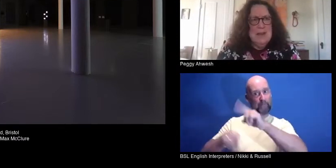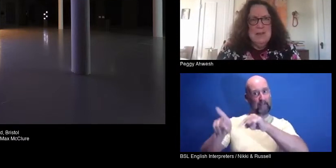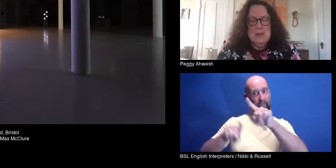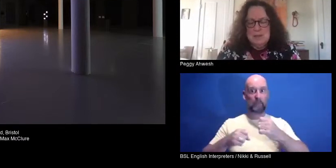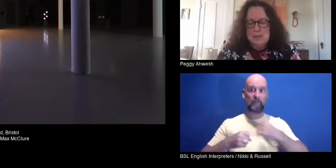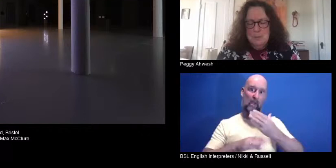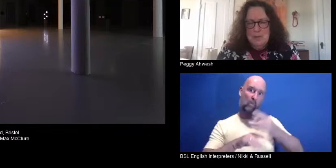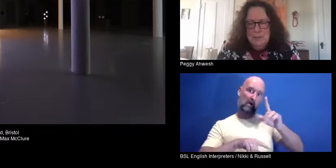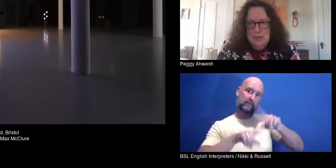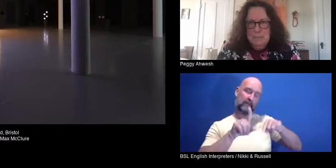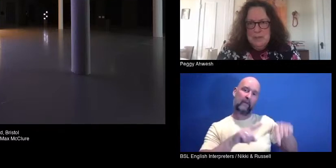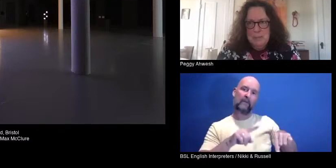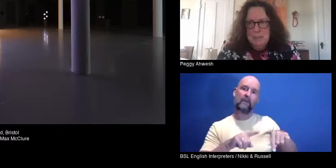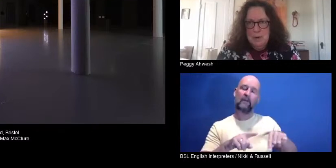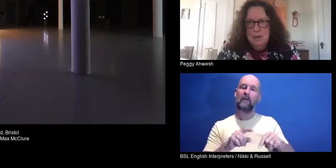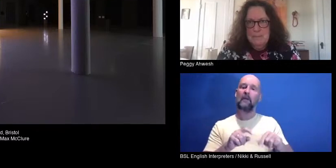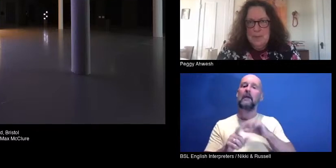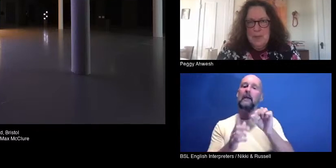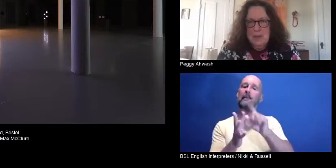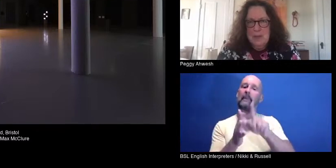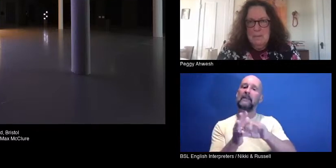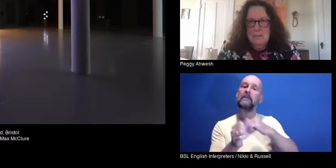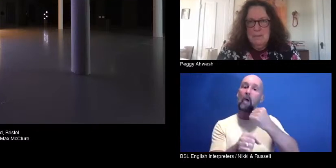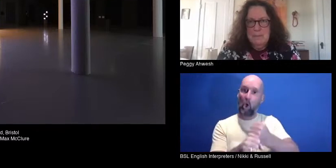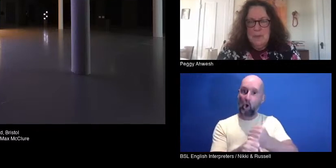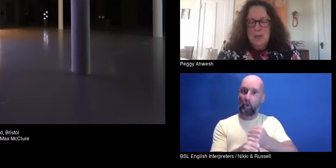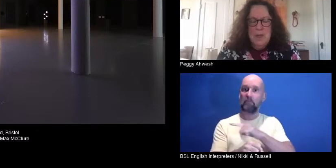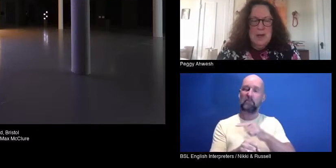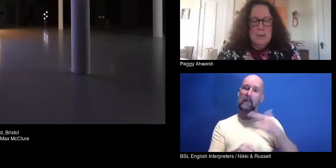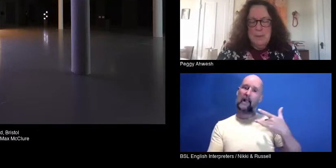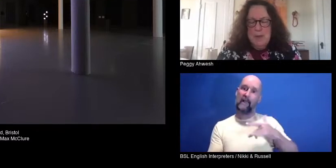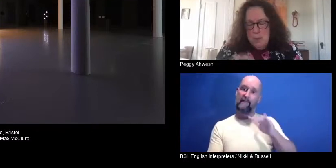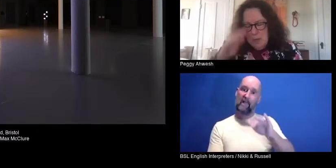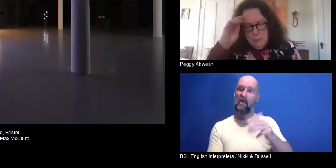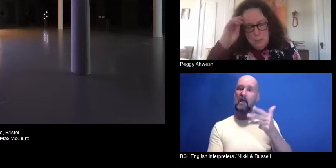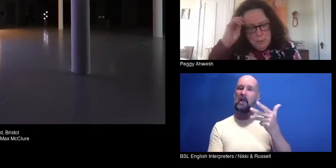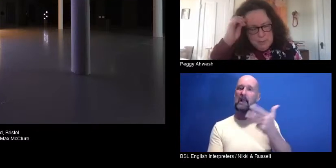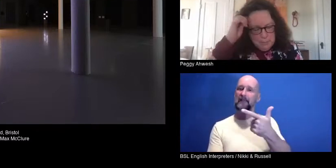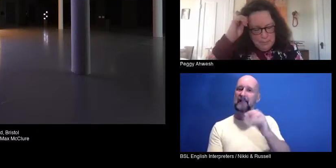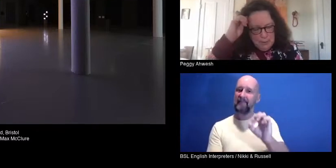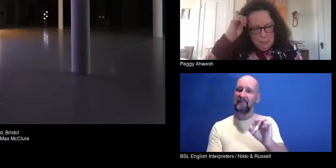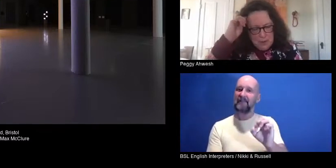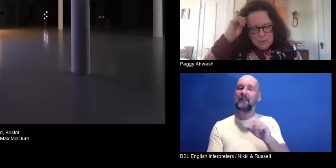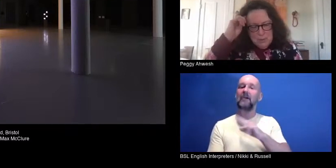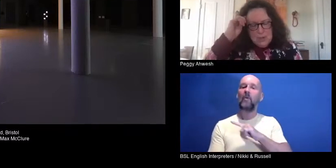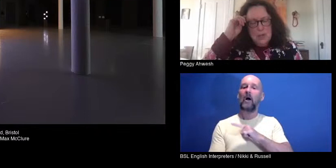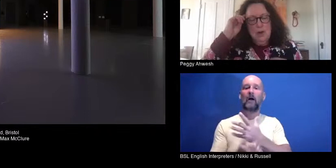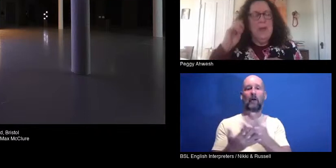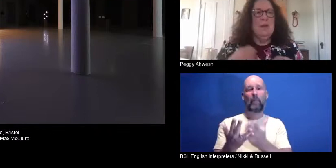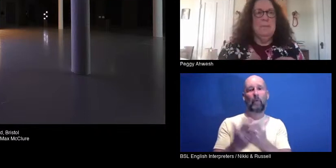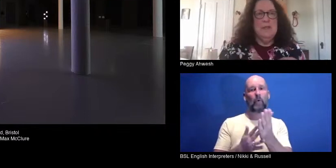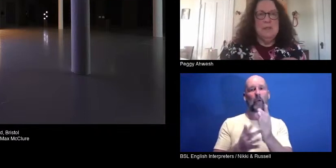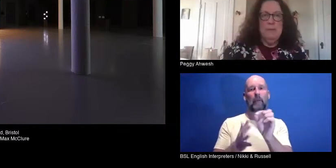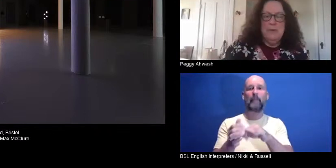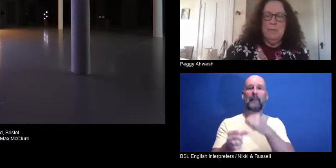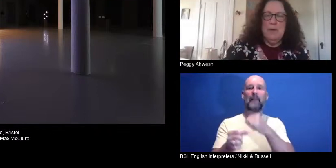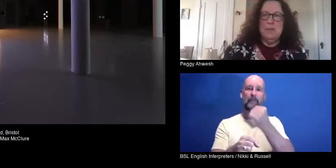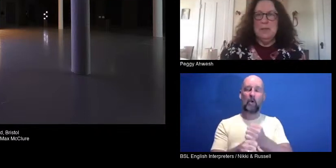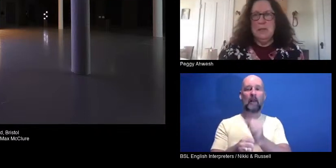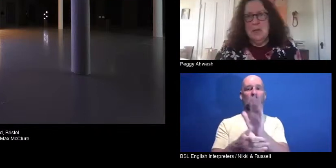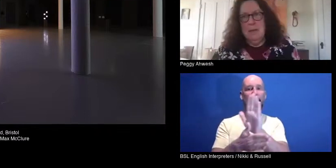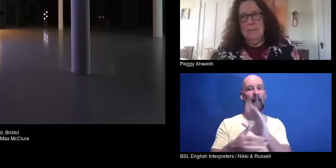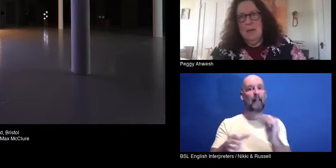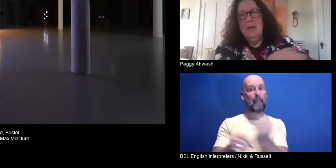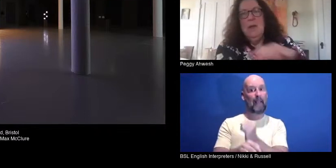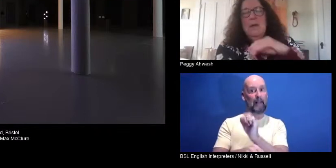the 70s when I was living in Pittsburgh. We had a number of people come through the Pittsburgh Filmmakers. So I was the curator at the Pittsburgh Filmmakers